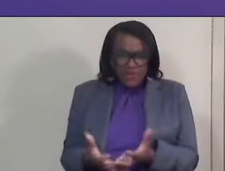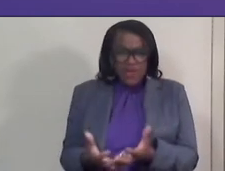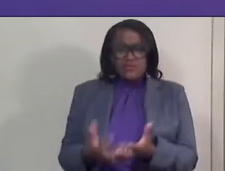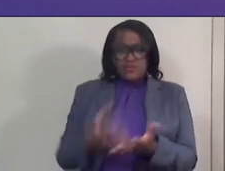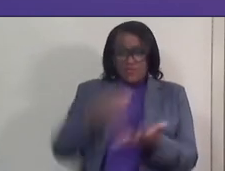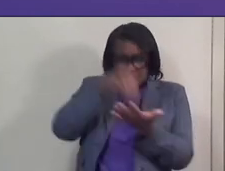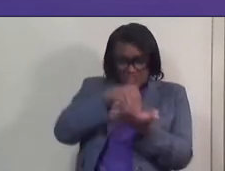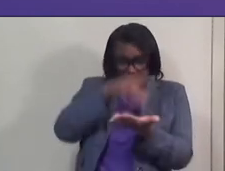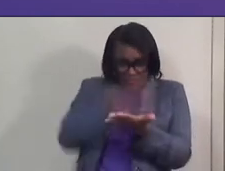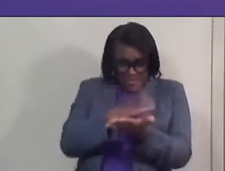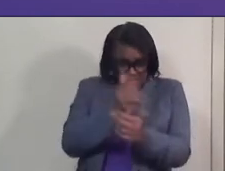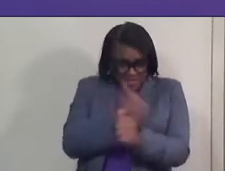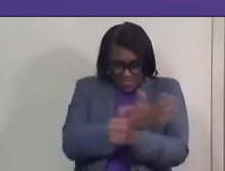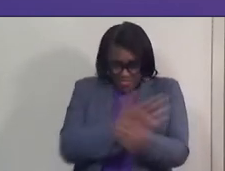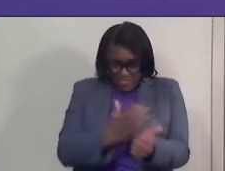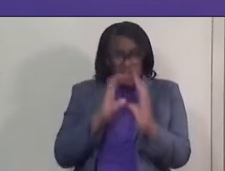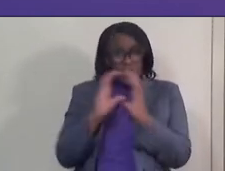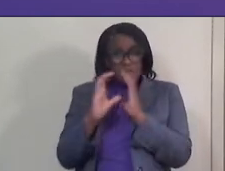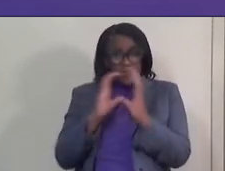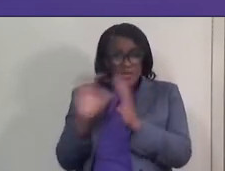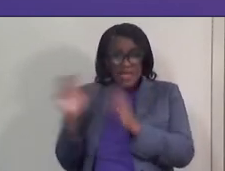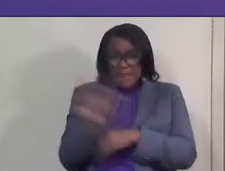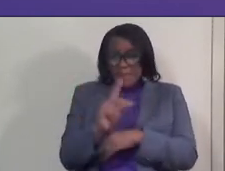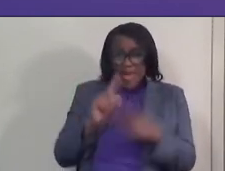documenting it and communicating back to people